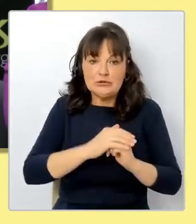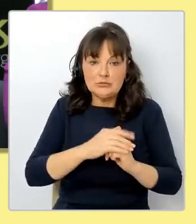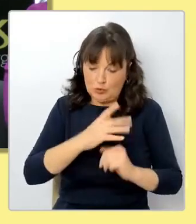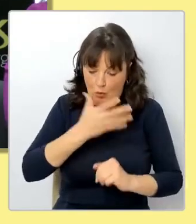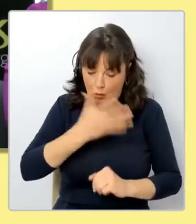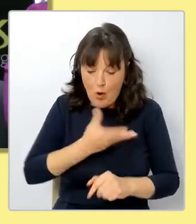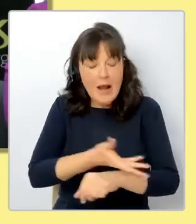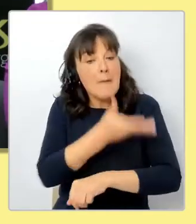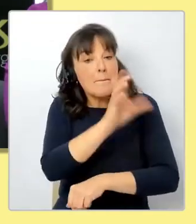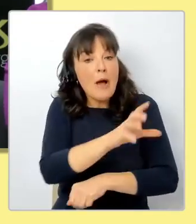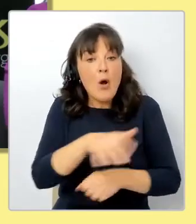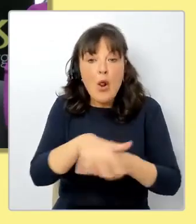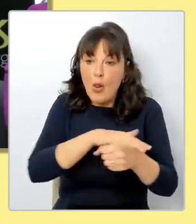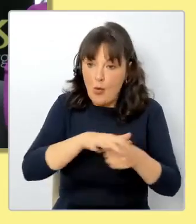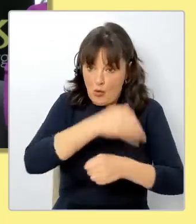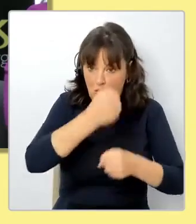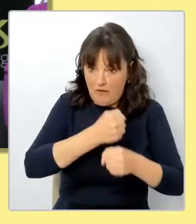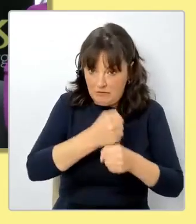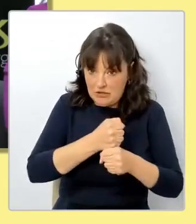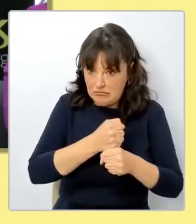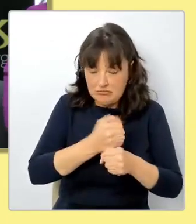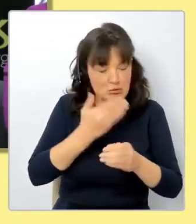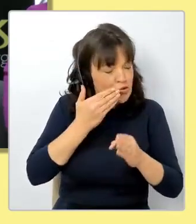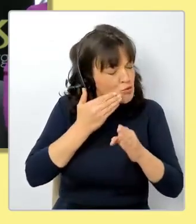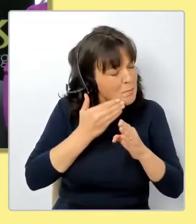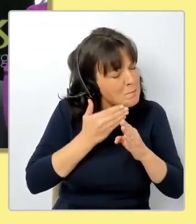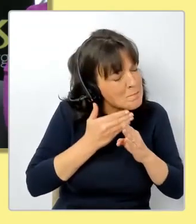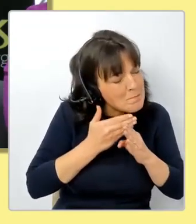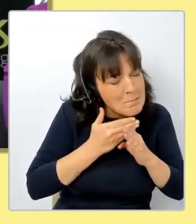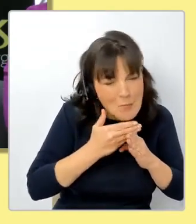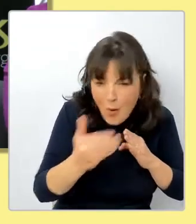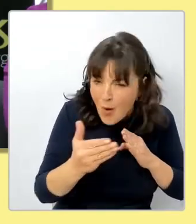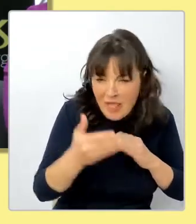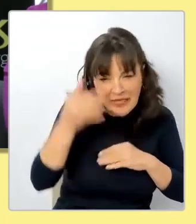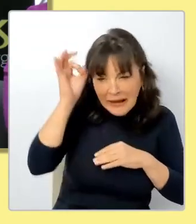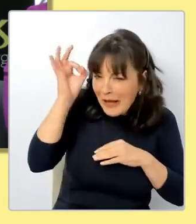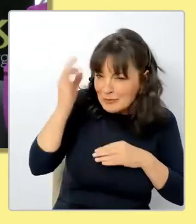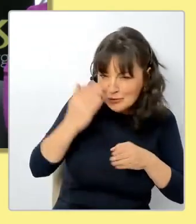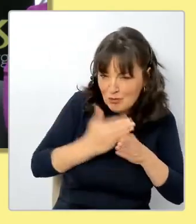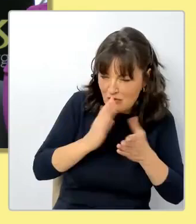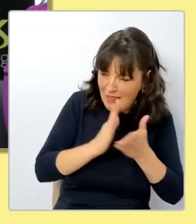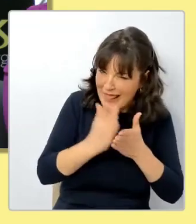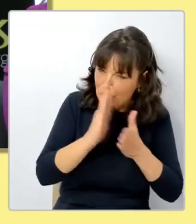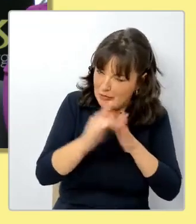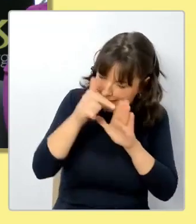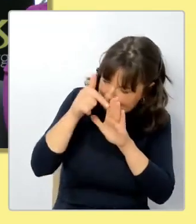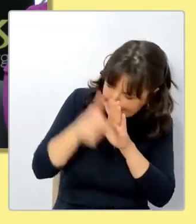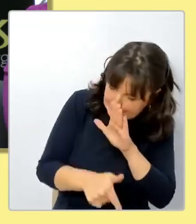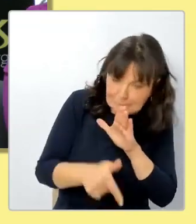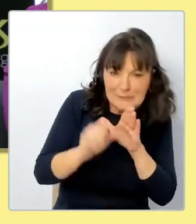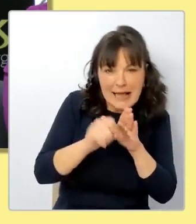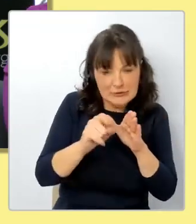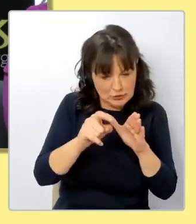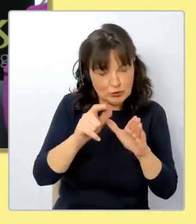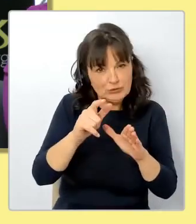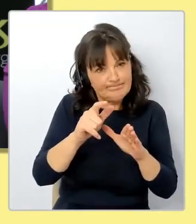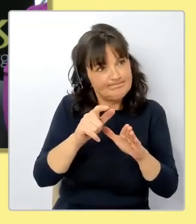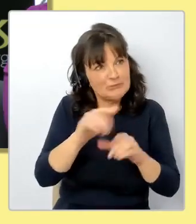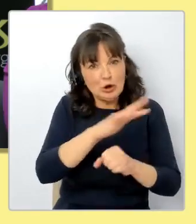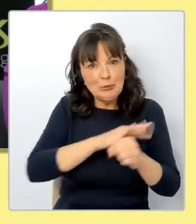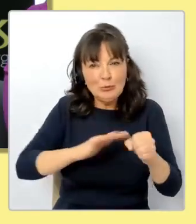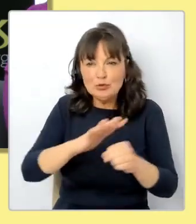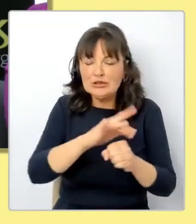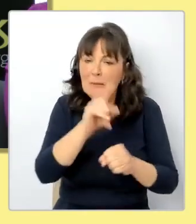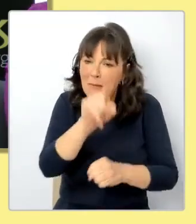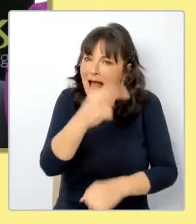It's going further than local government and making sure we get right into the heart of our community. And this may seem like a bit of a techie kind of internal point, but I think it's